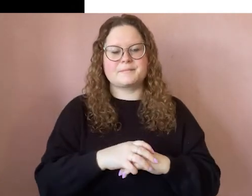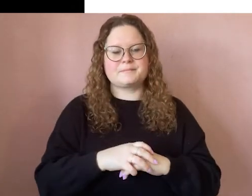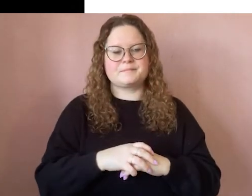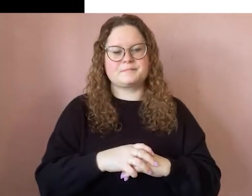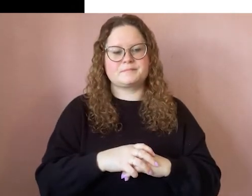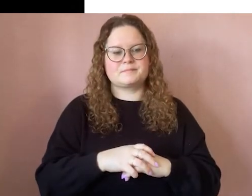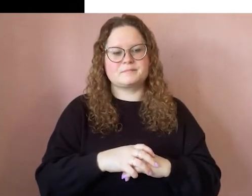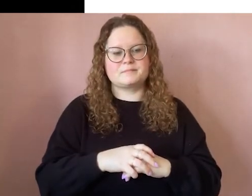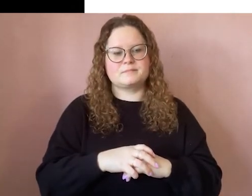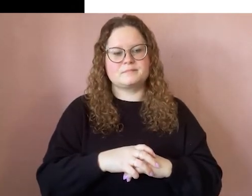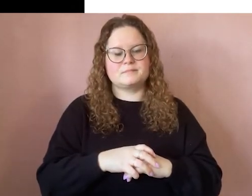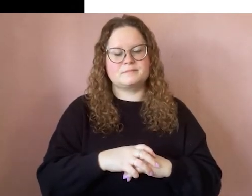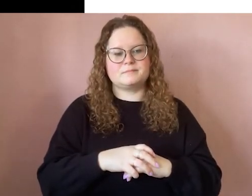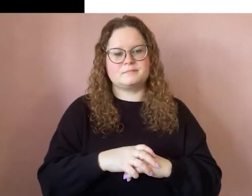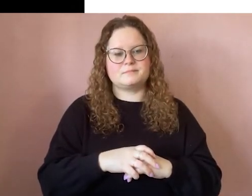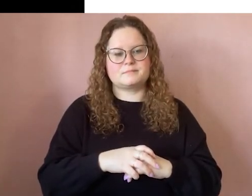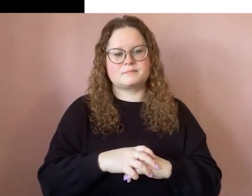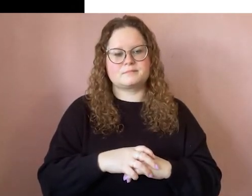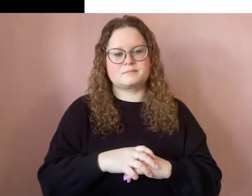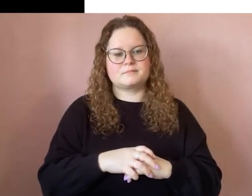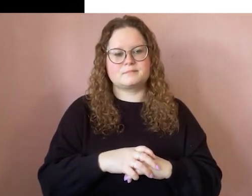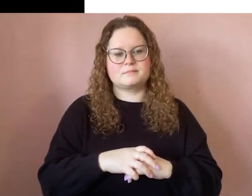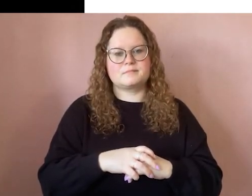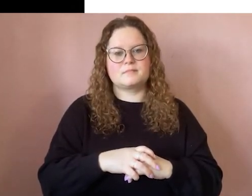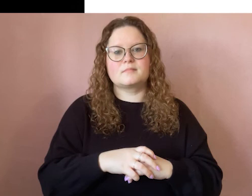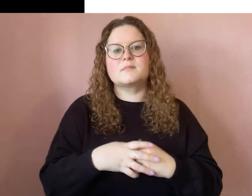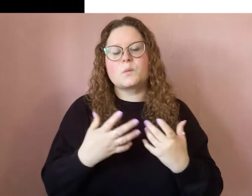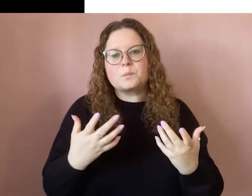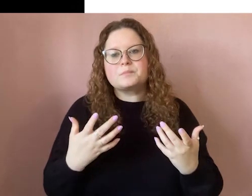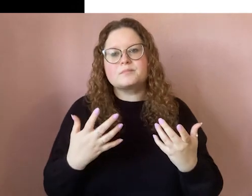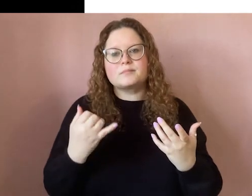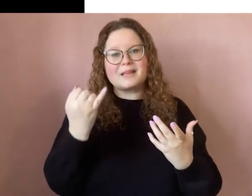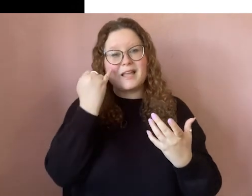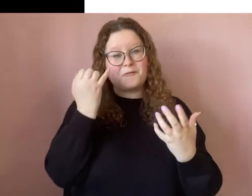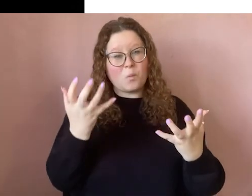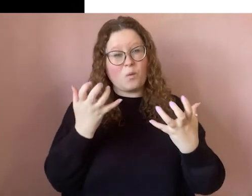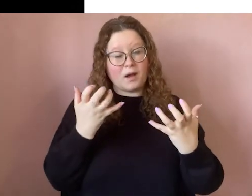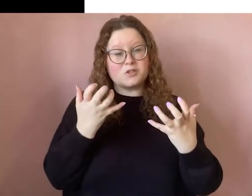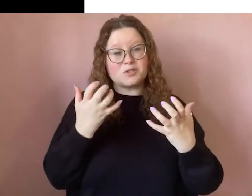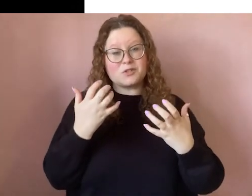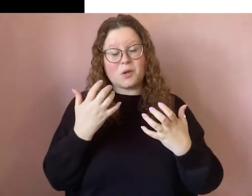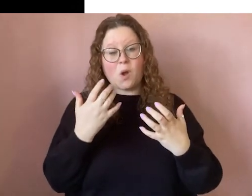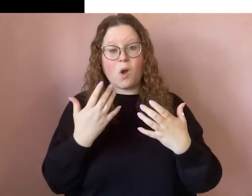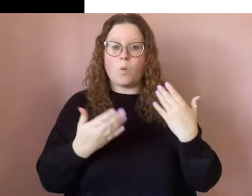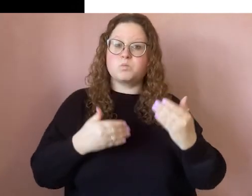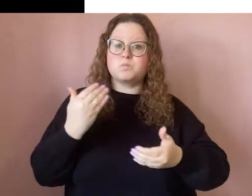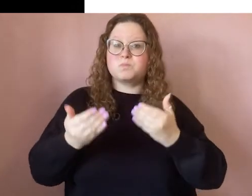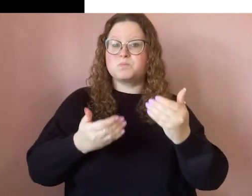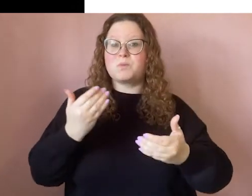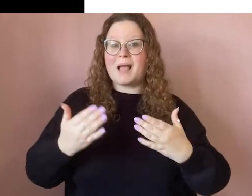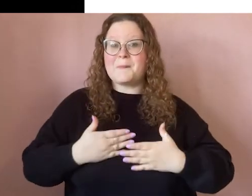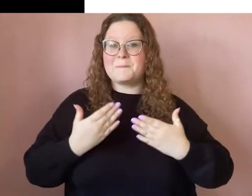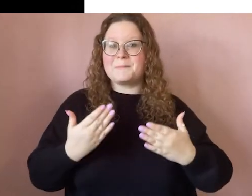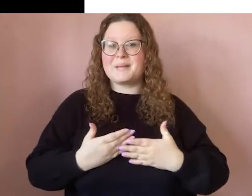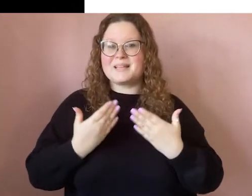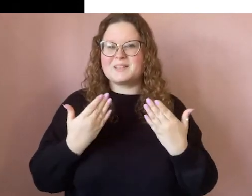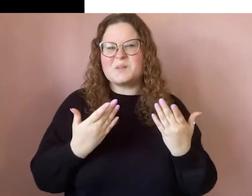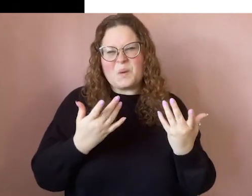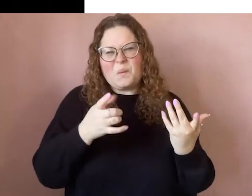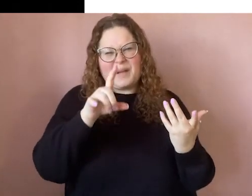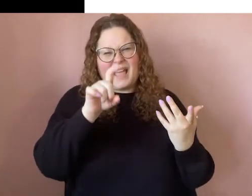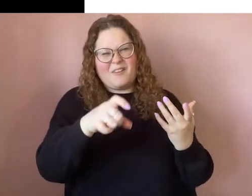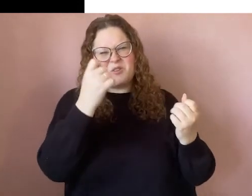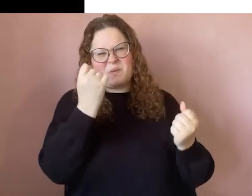community is growing up into adulthood, talking openly about this stuff and not holding it against each other for feeling down in